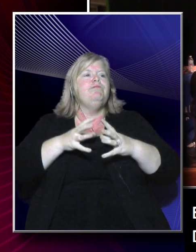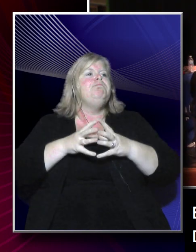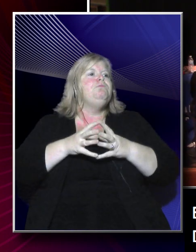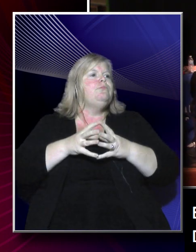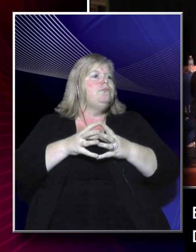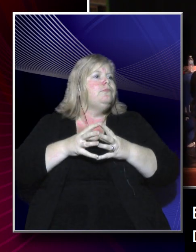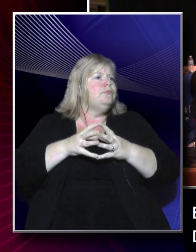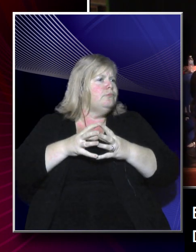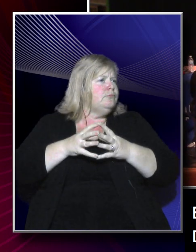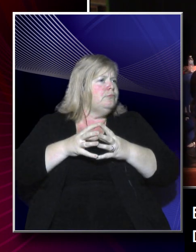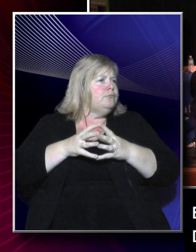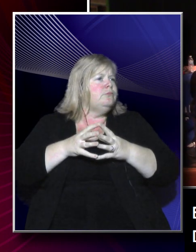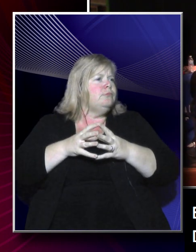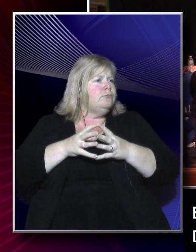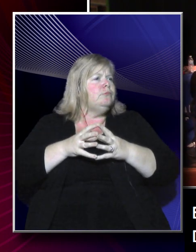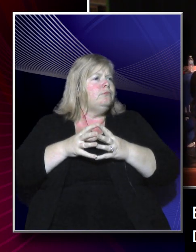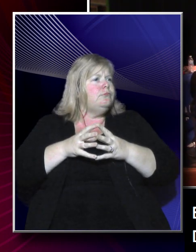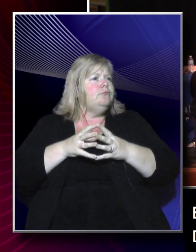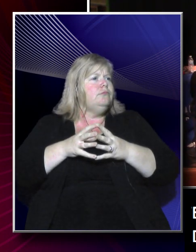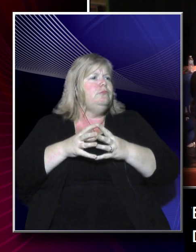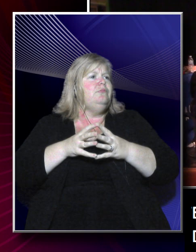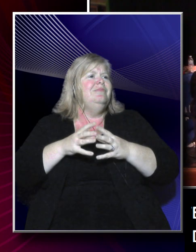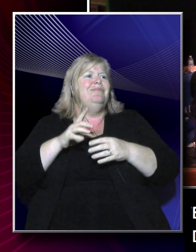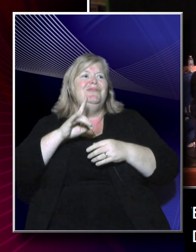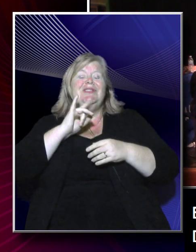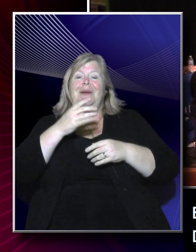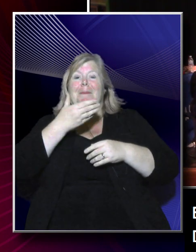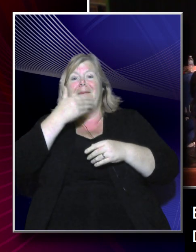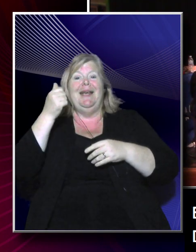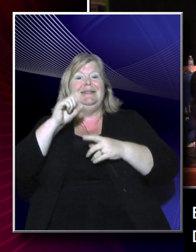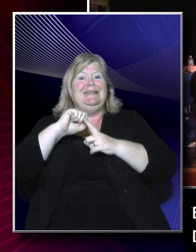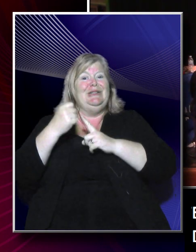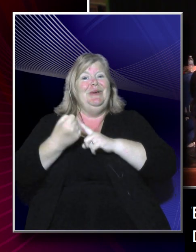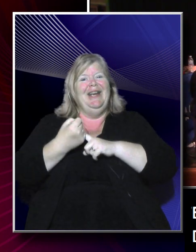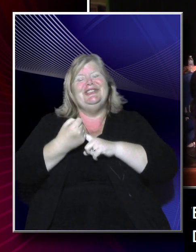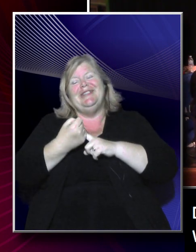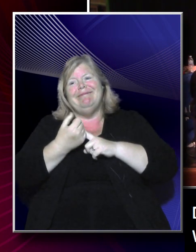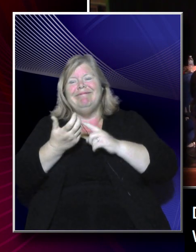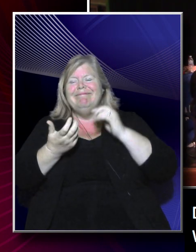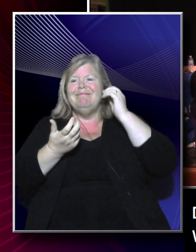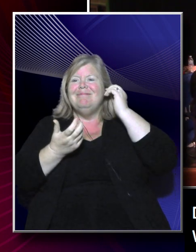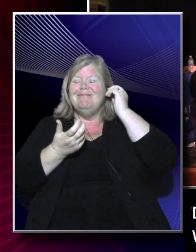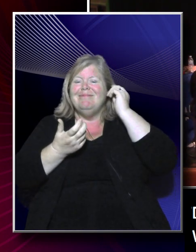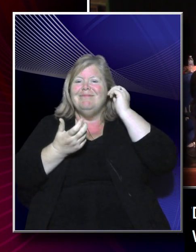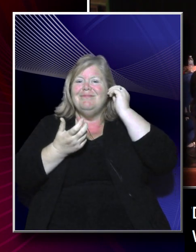In the best of all circumstances, we'd have a unified,